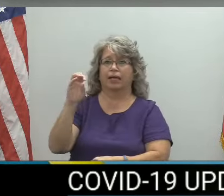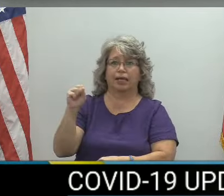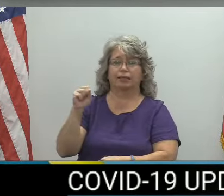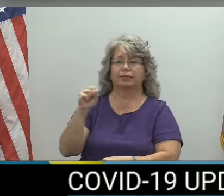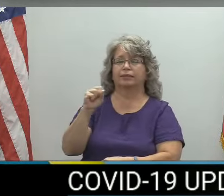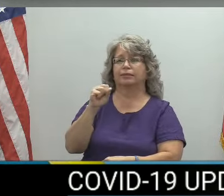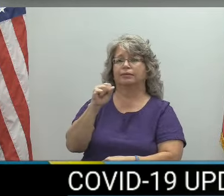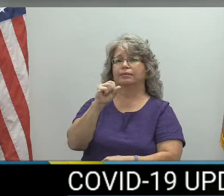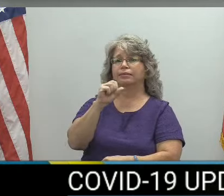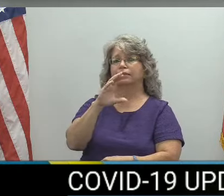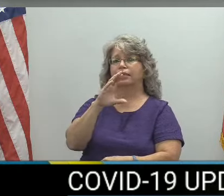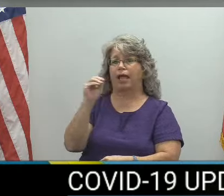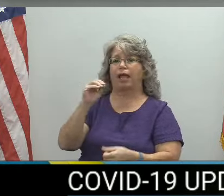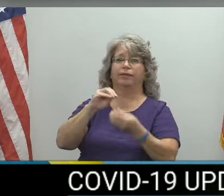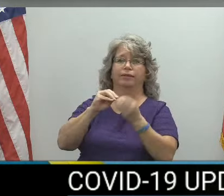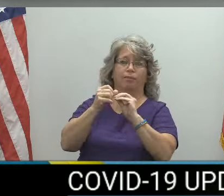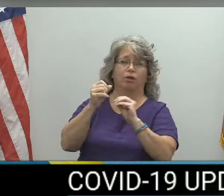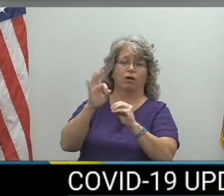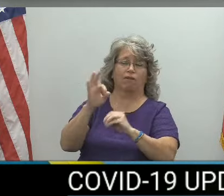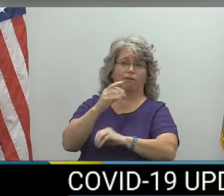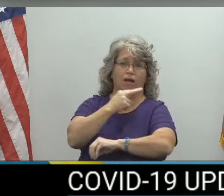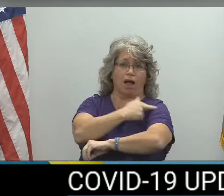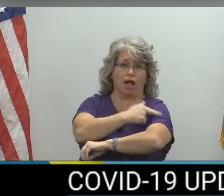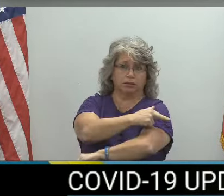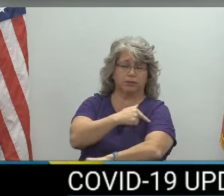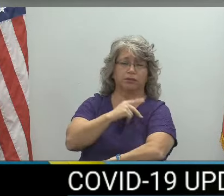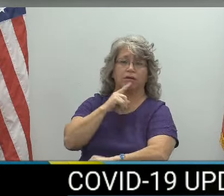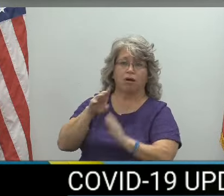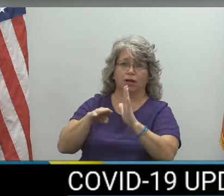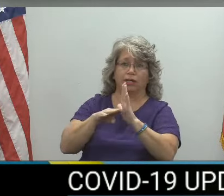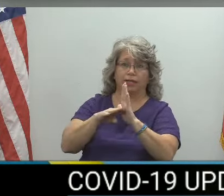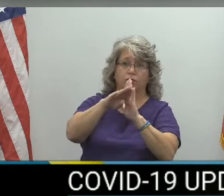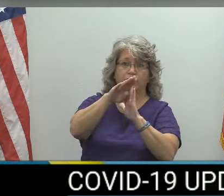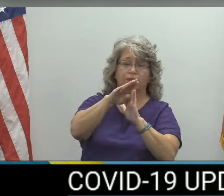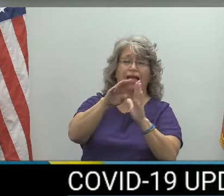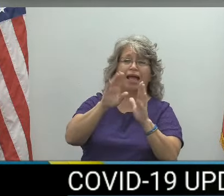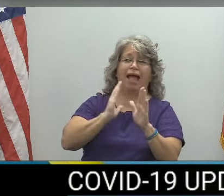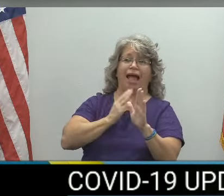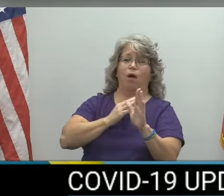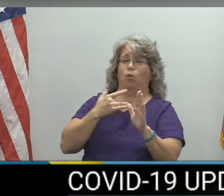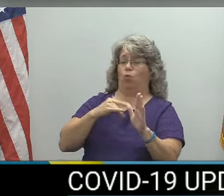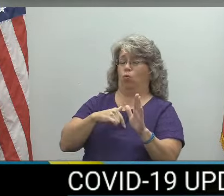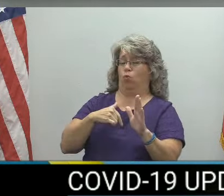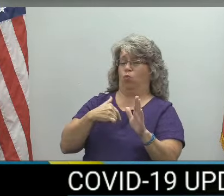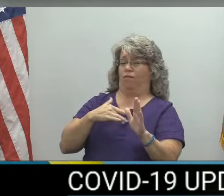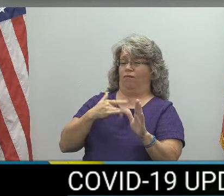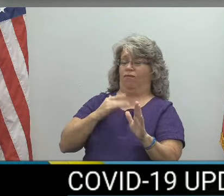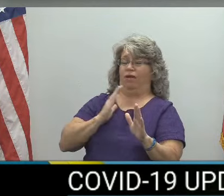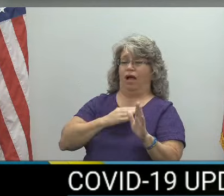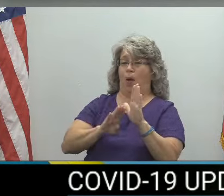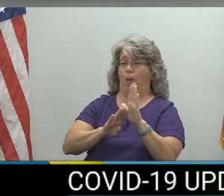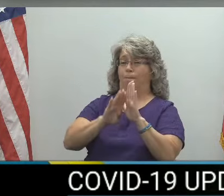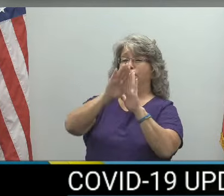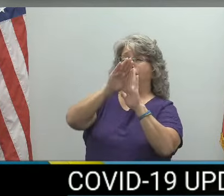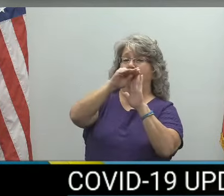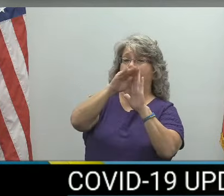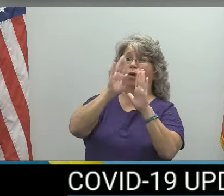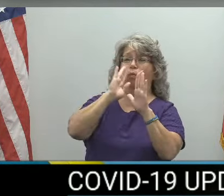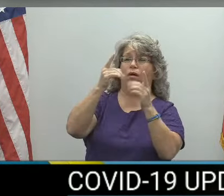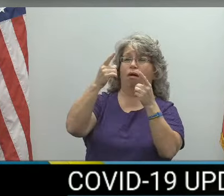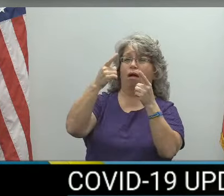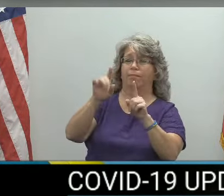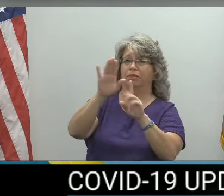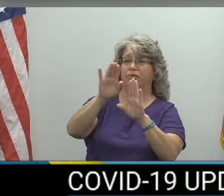still increasing, but we're right near the peak. The peak should occur before February. The model is predicting the peak will be